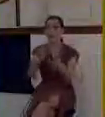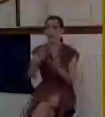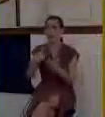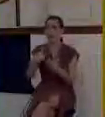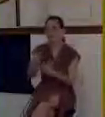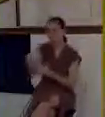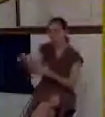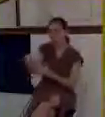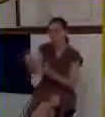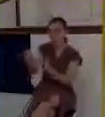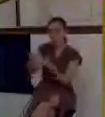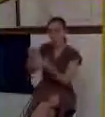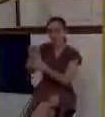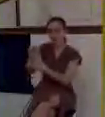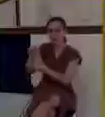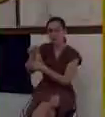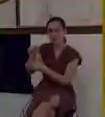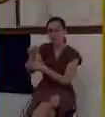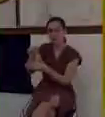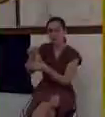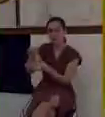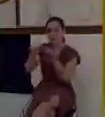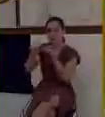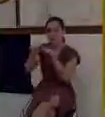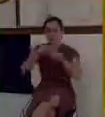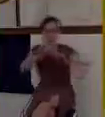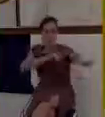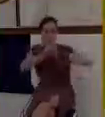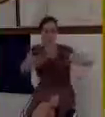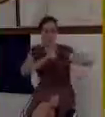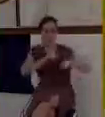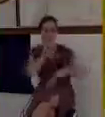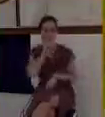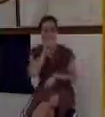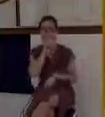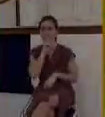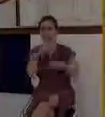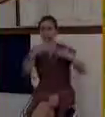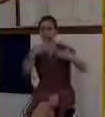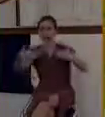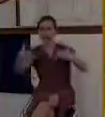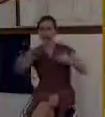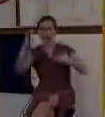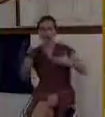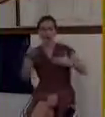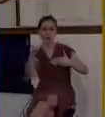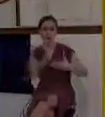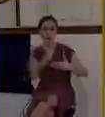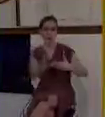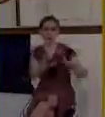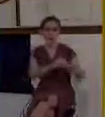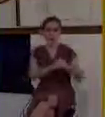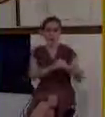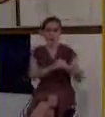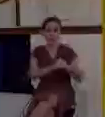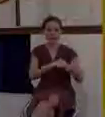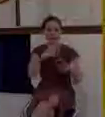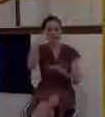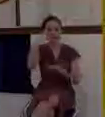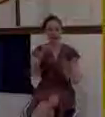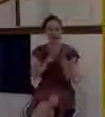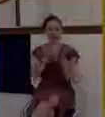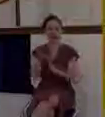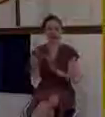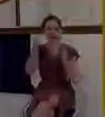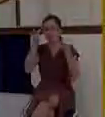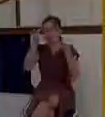were done. Because of his brilliance, Jesus was able to answer them. And this is